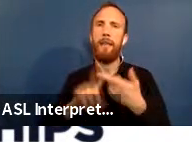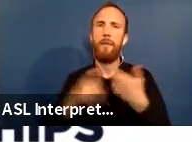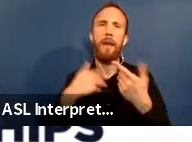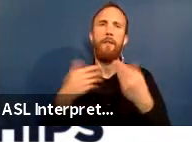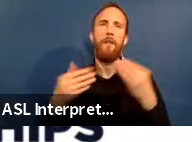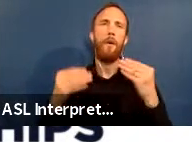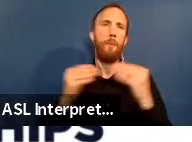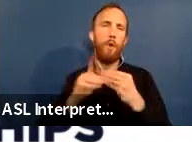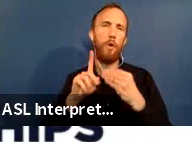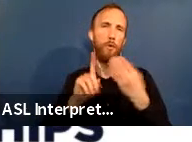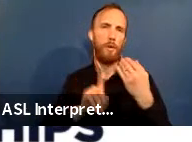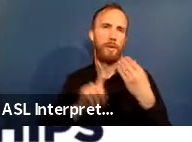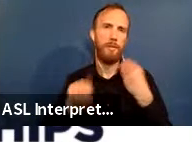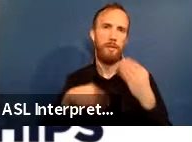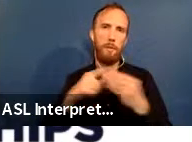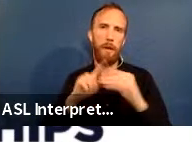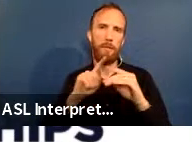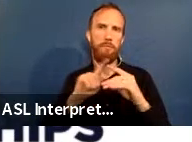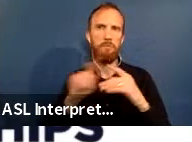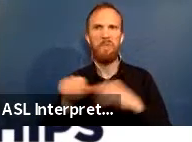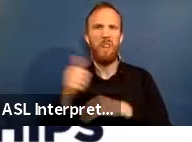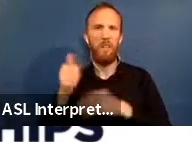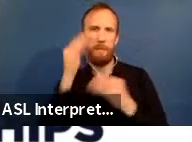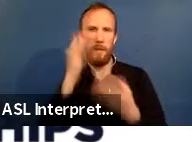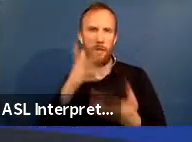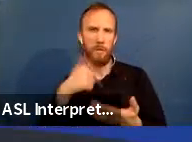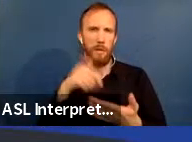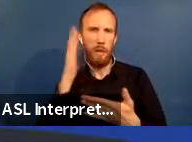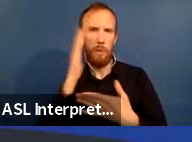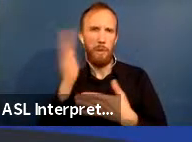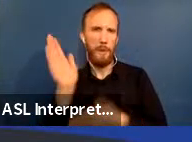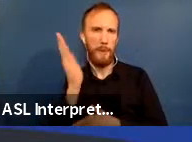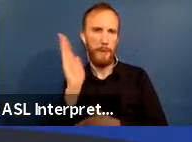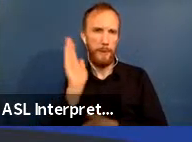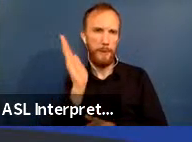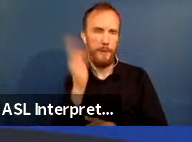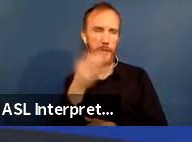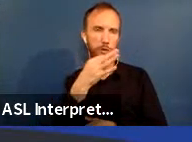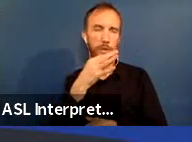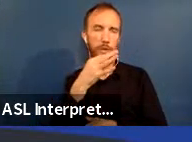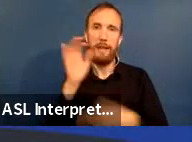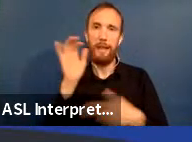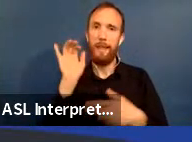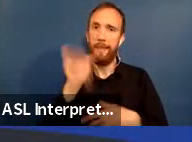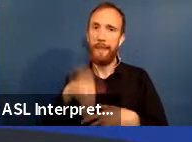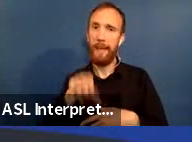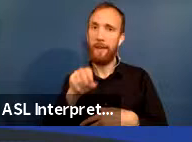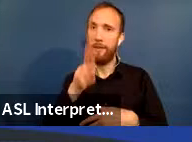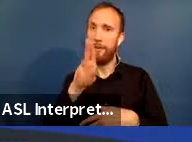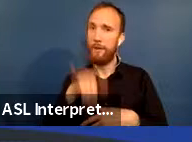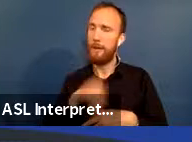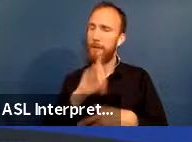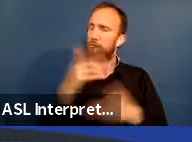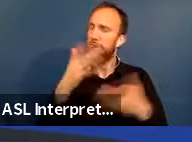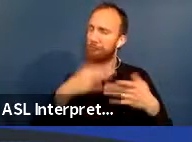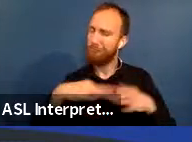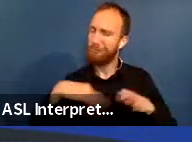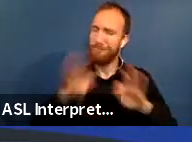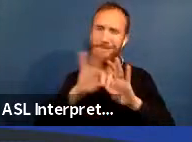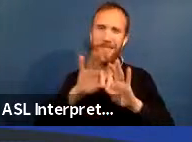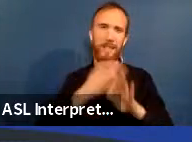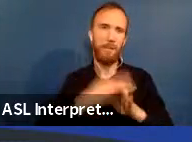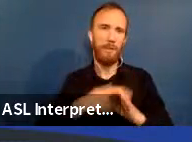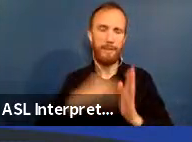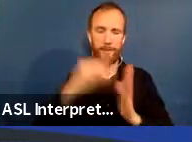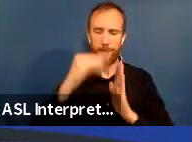questions around the information that we're going to share shortly. That survey is so important. Please complete it. Share